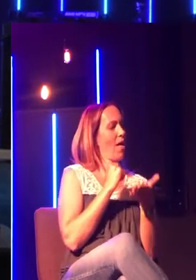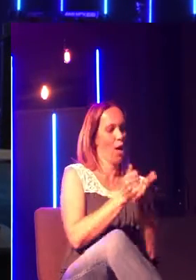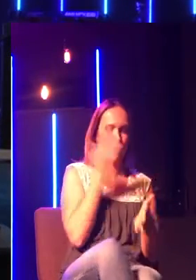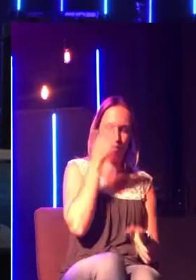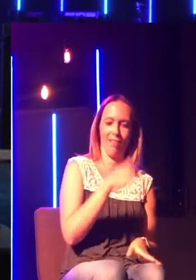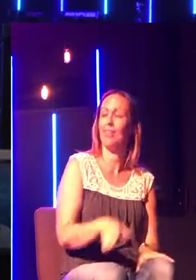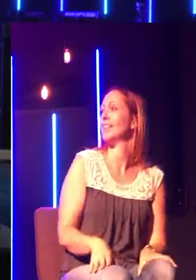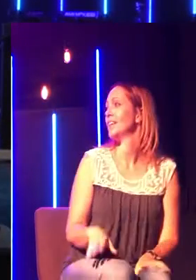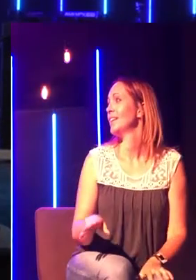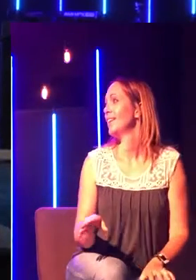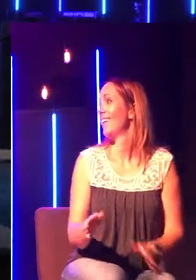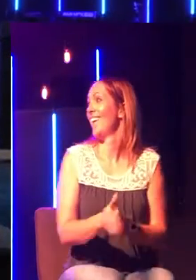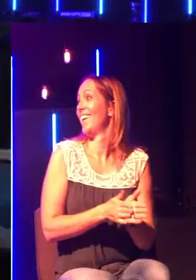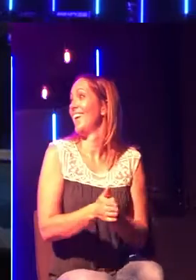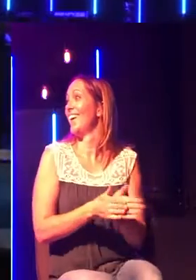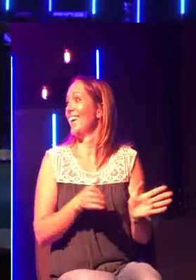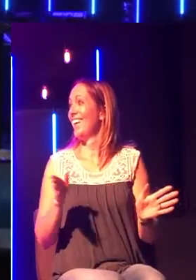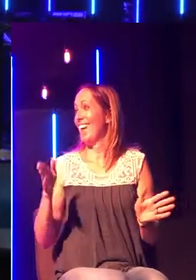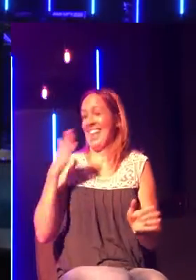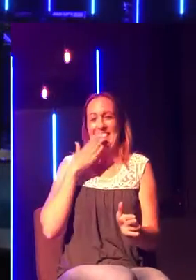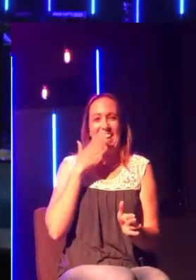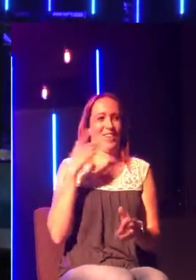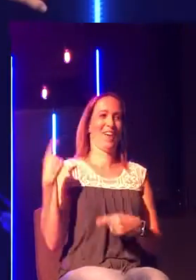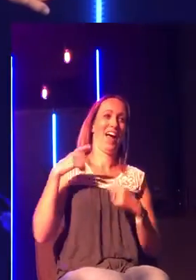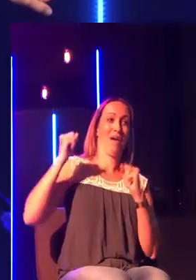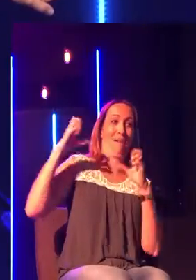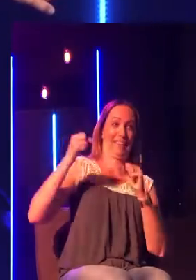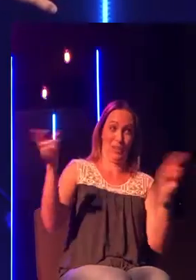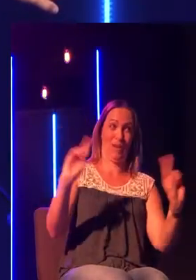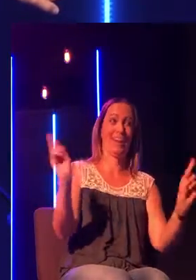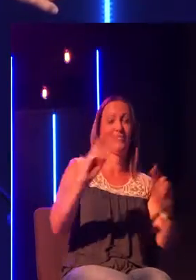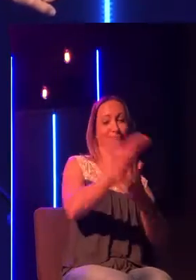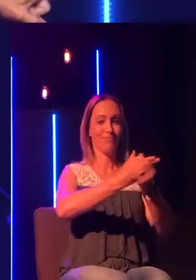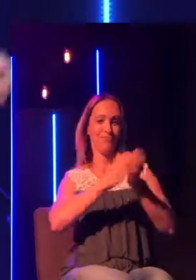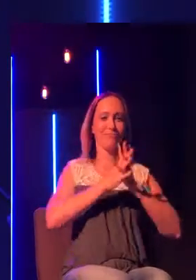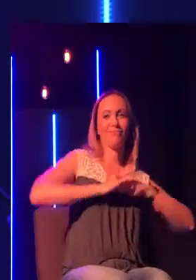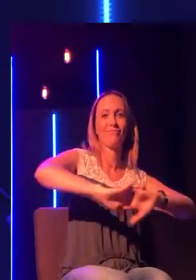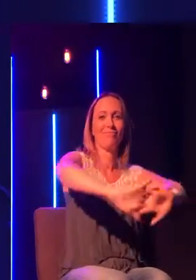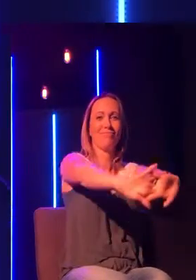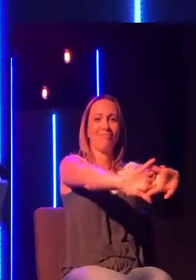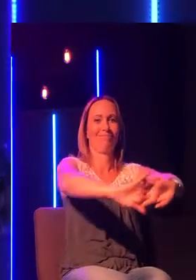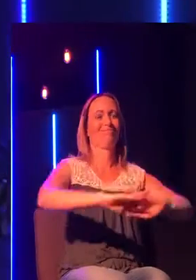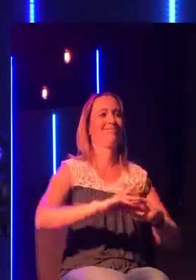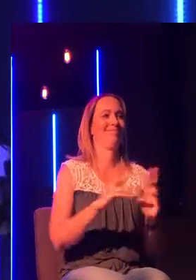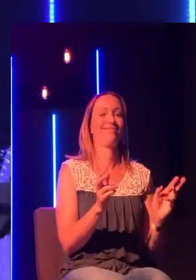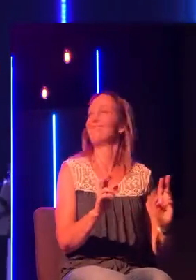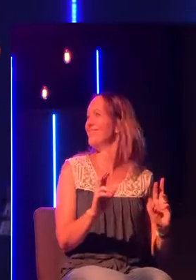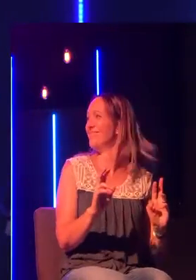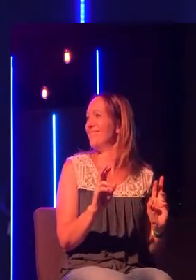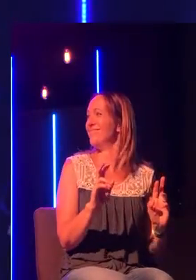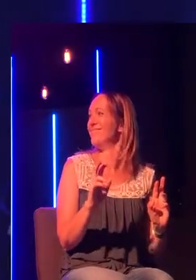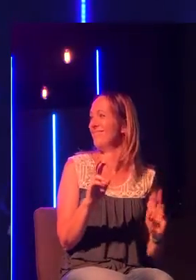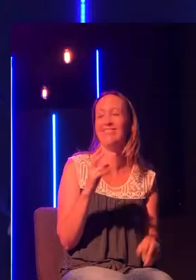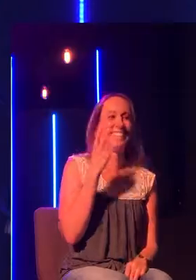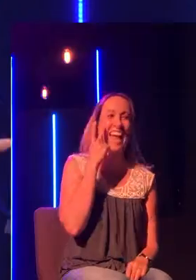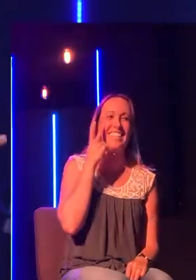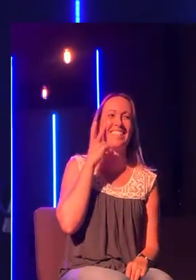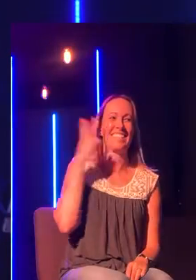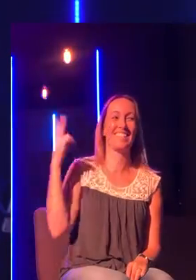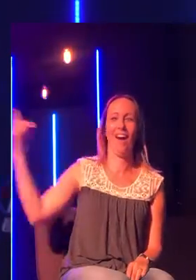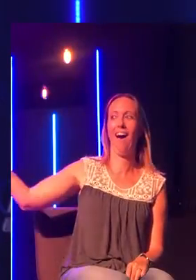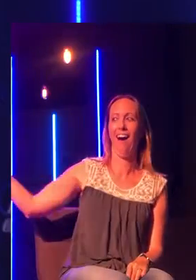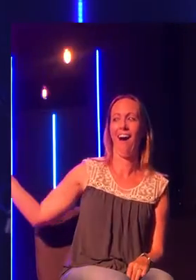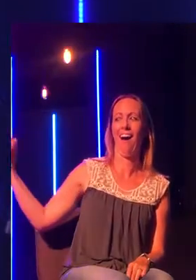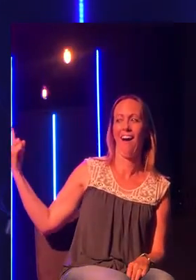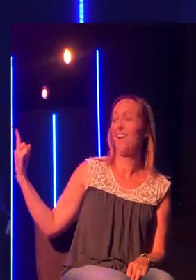help. You're amazing. You're amazing. Are you ready? She's ready. She looked up. She saw me